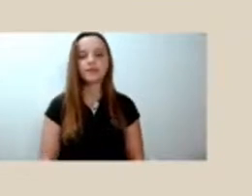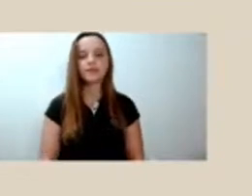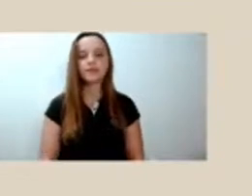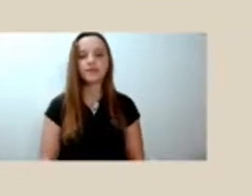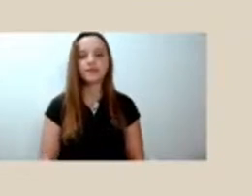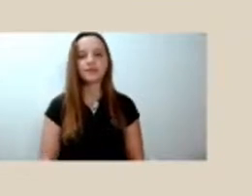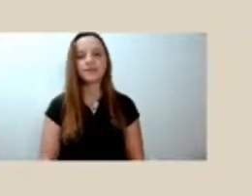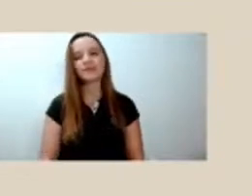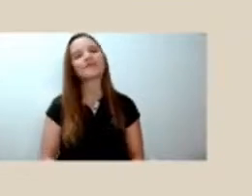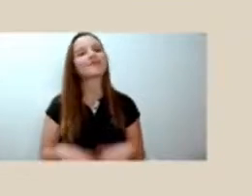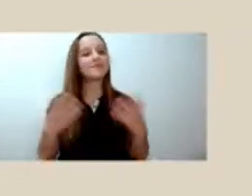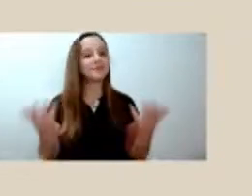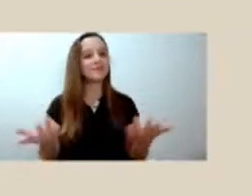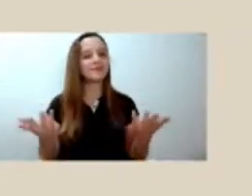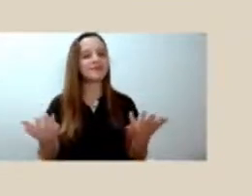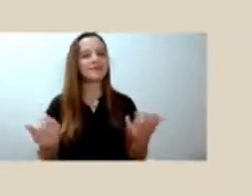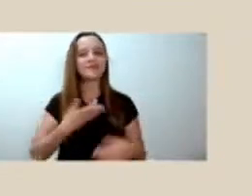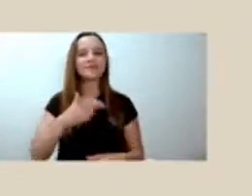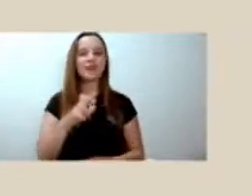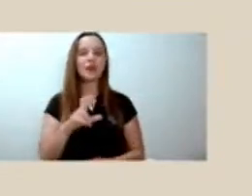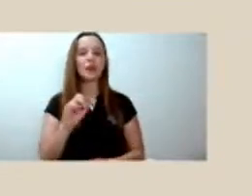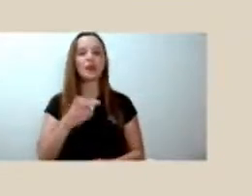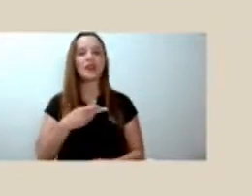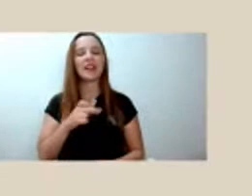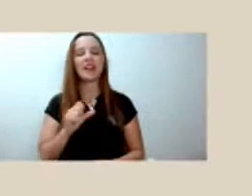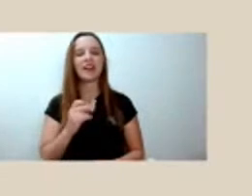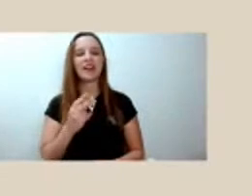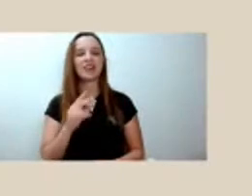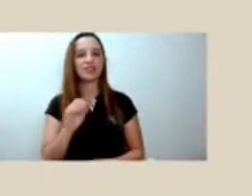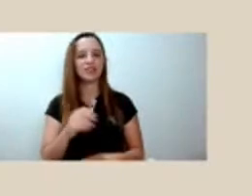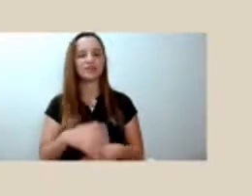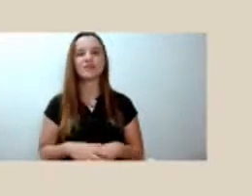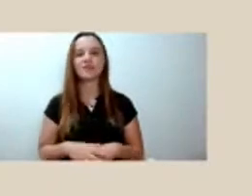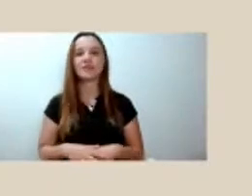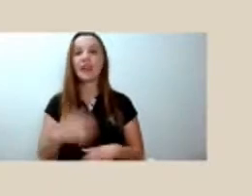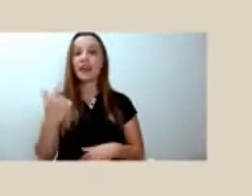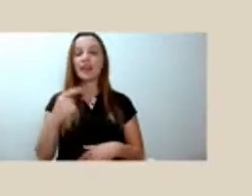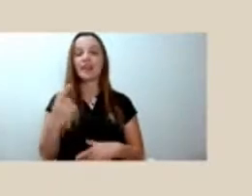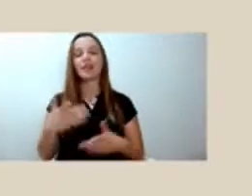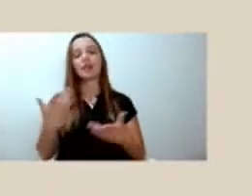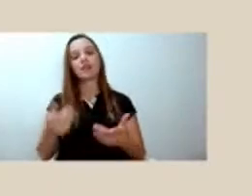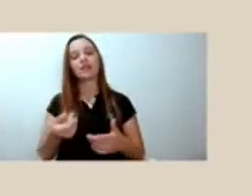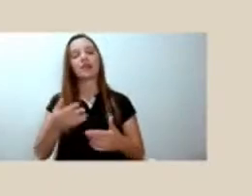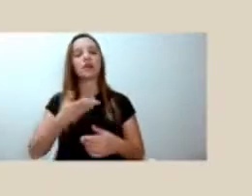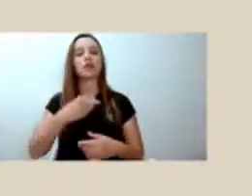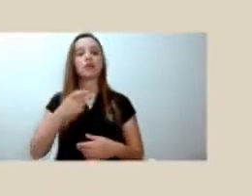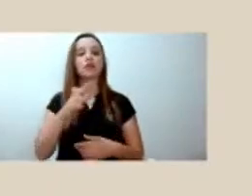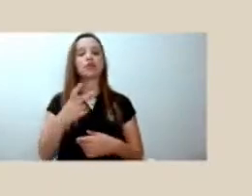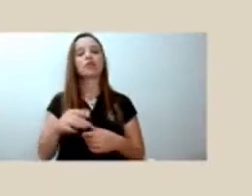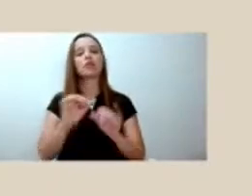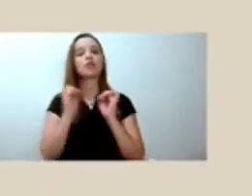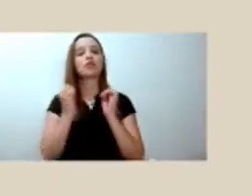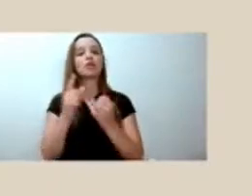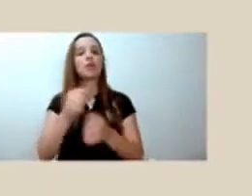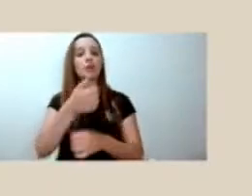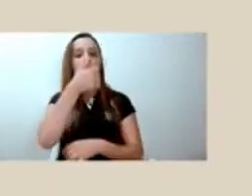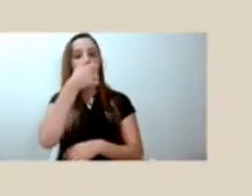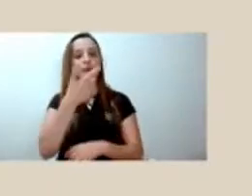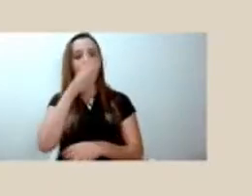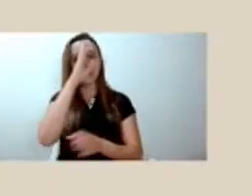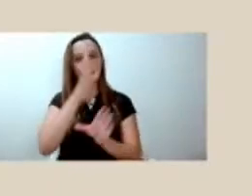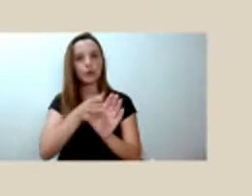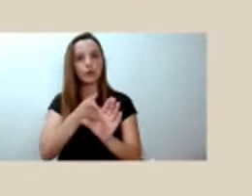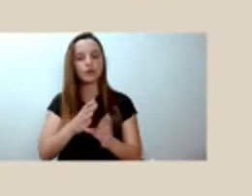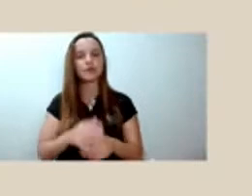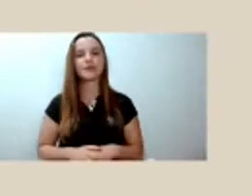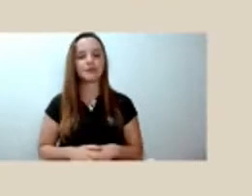So, Dr. Rodrigues. Dr. Rodrigues has a PhD in social and occupational psychology.